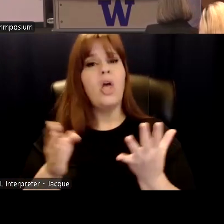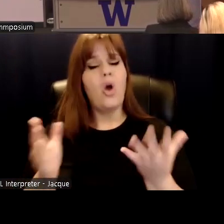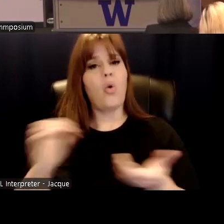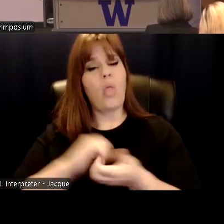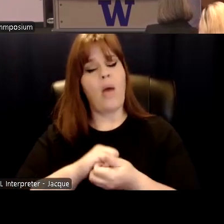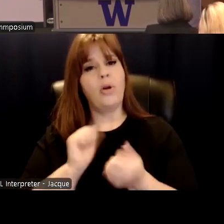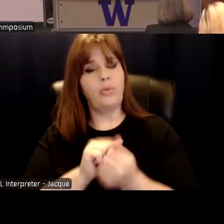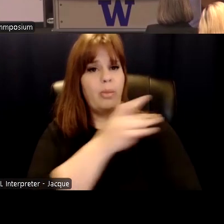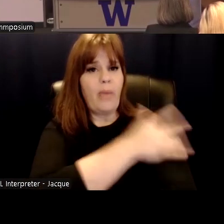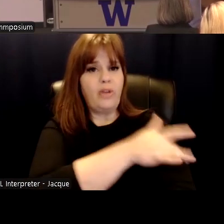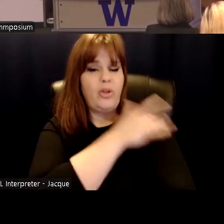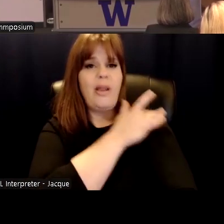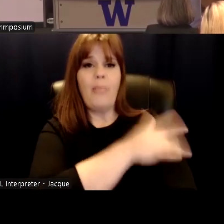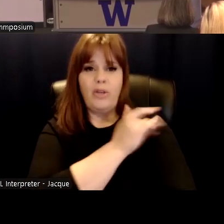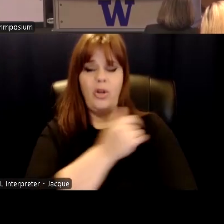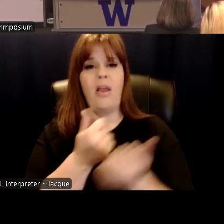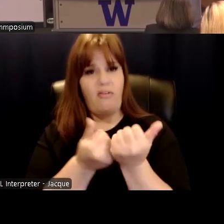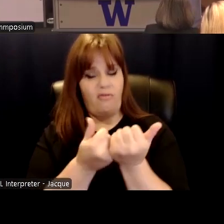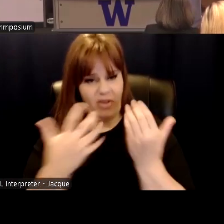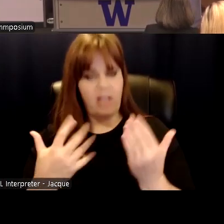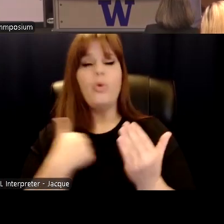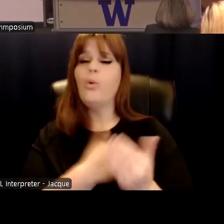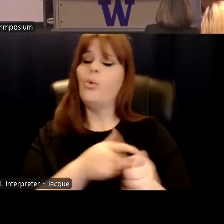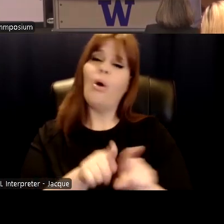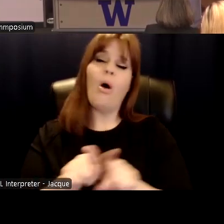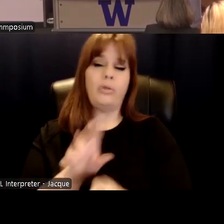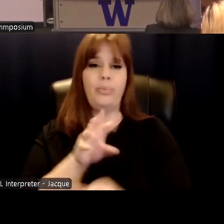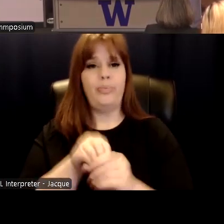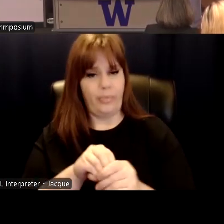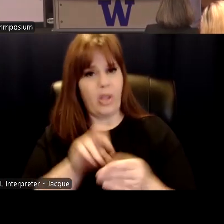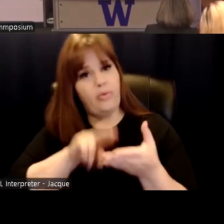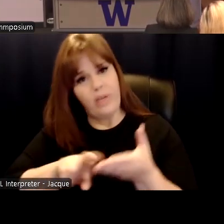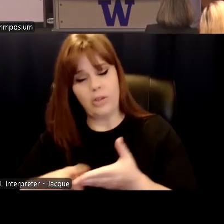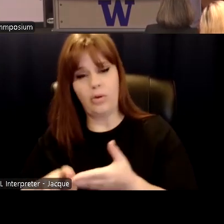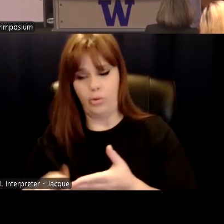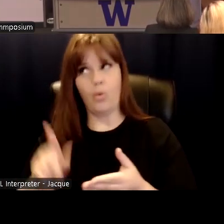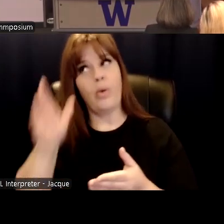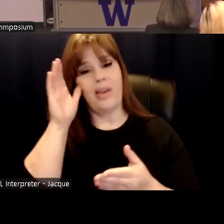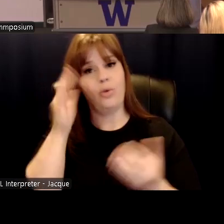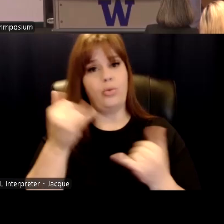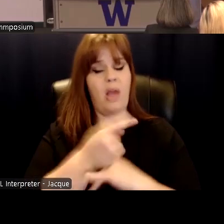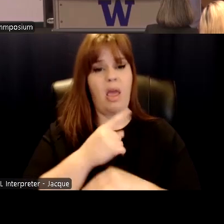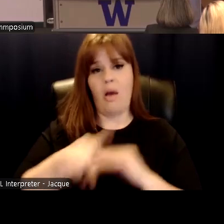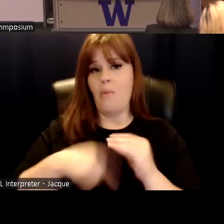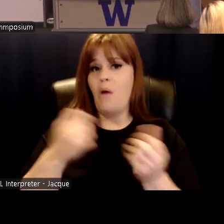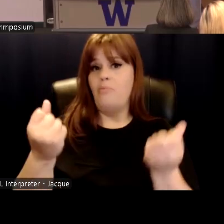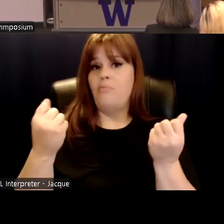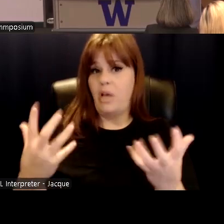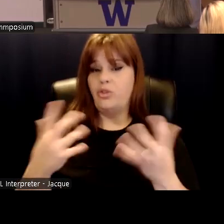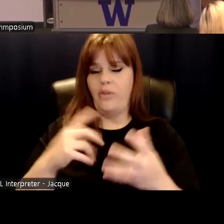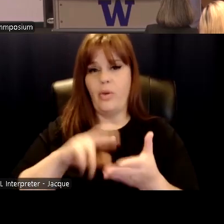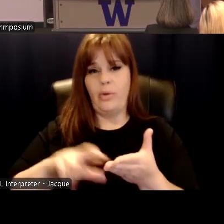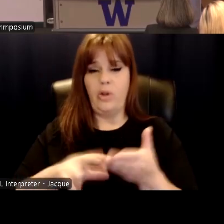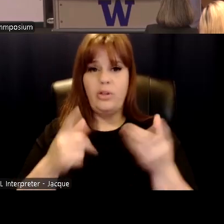patient advocates. And we also participate in research, and you'll hear today about a lot of the research that's going